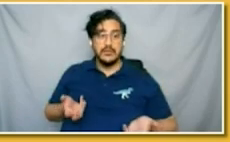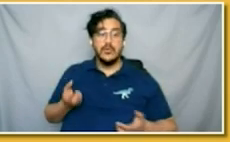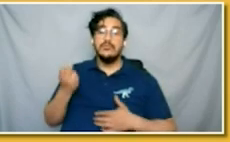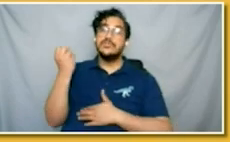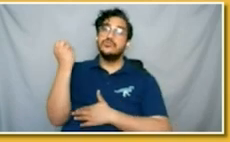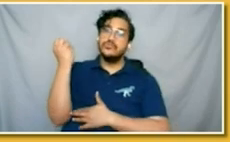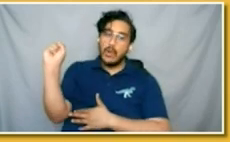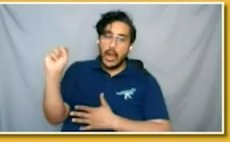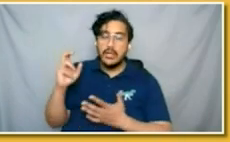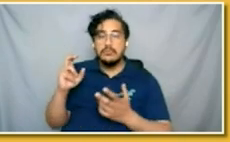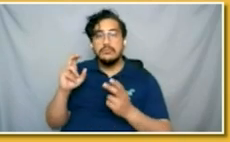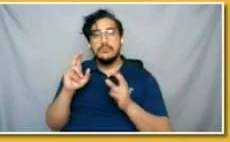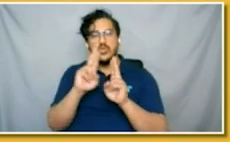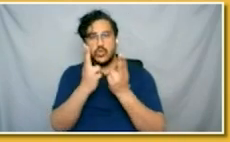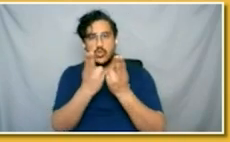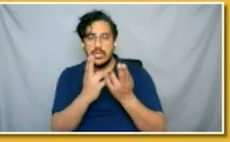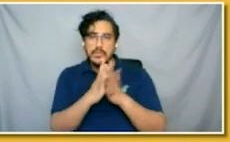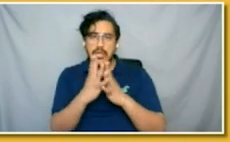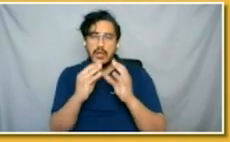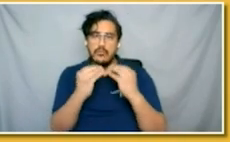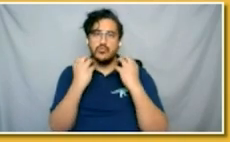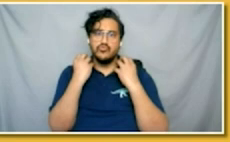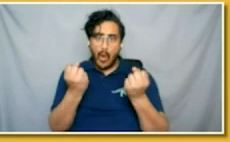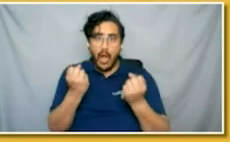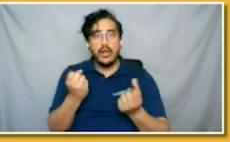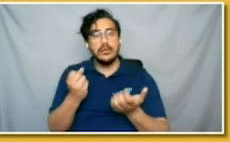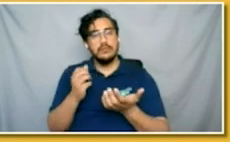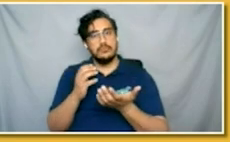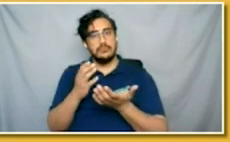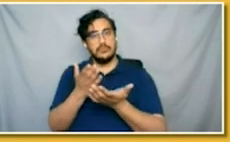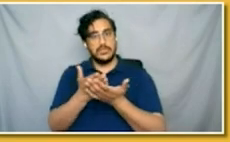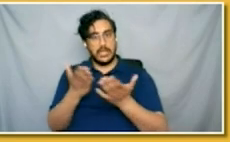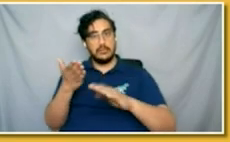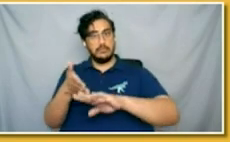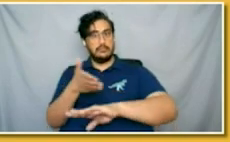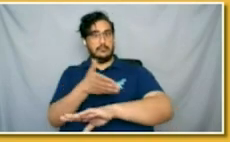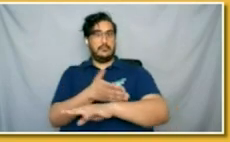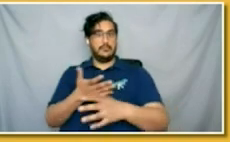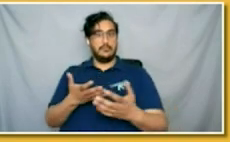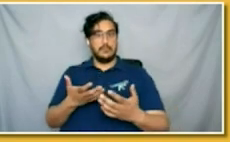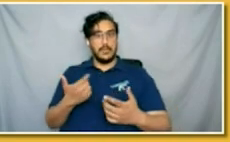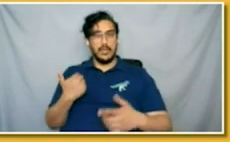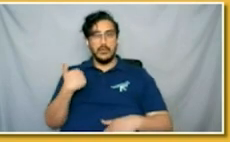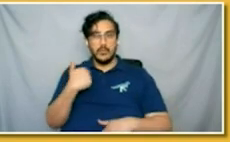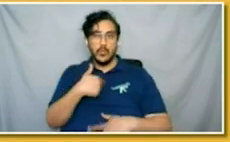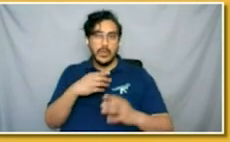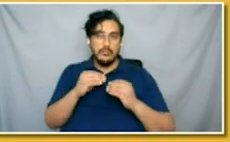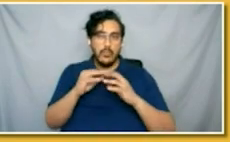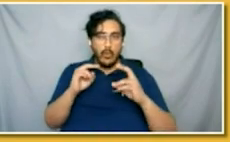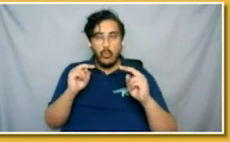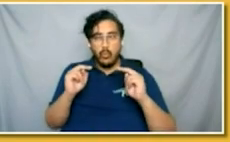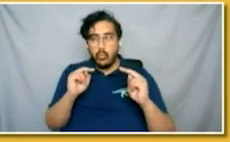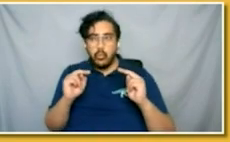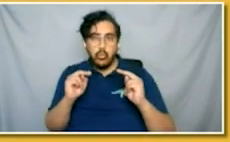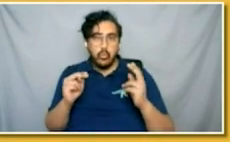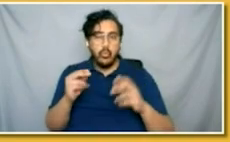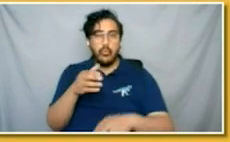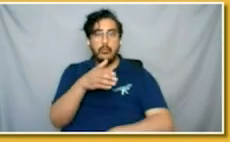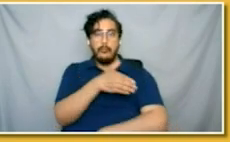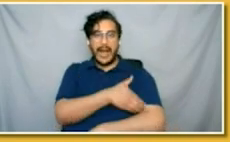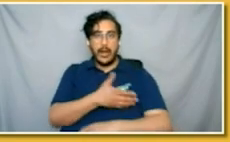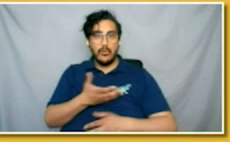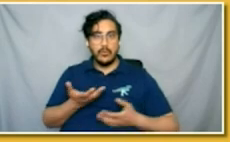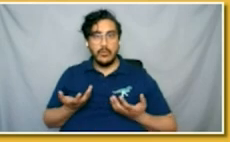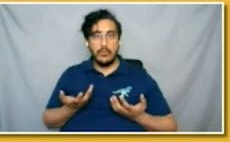and things got better for us. You know, we had more bargaining power. So it made the Postal Service what it is today, and it's